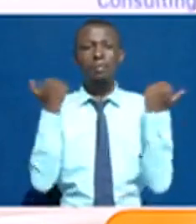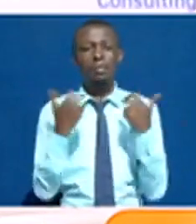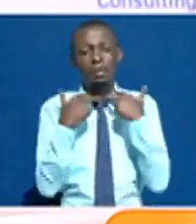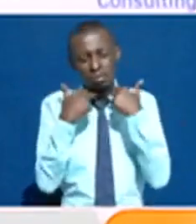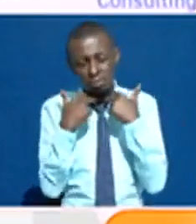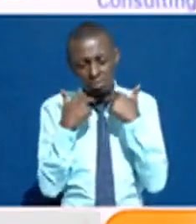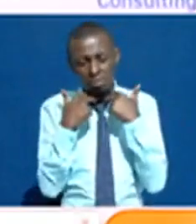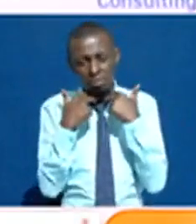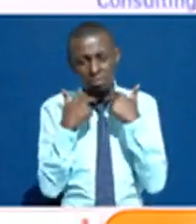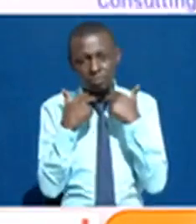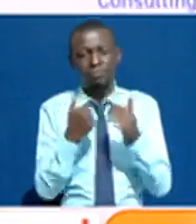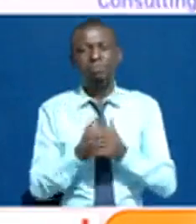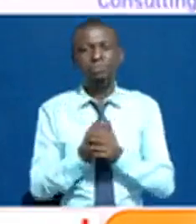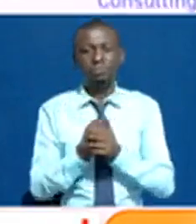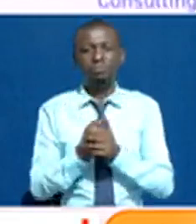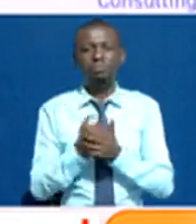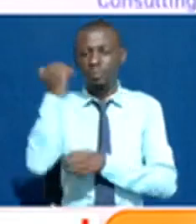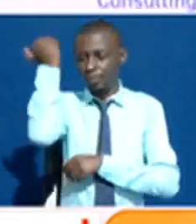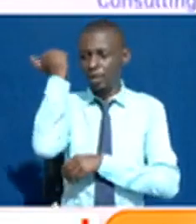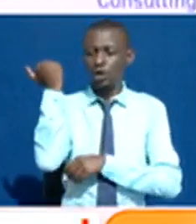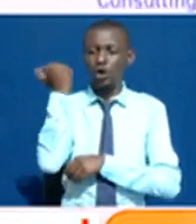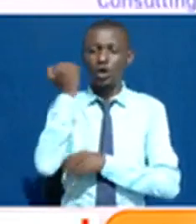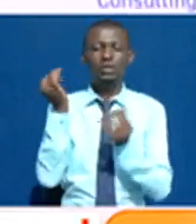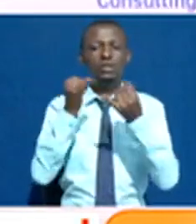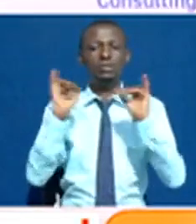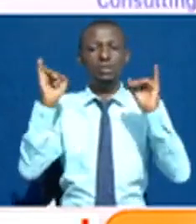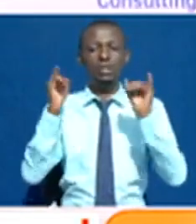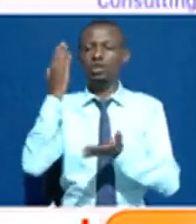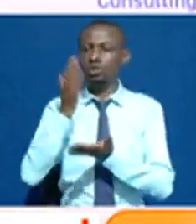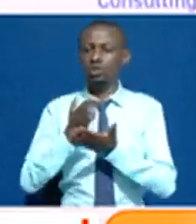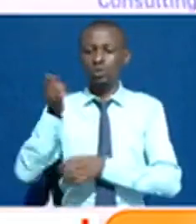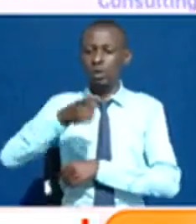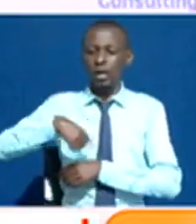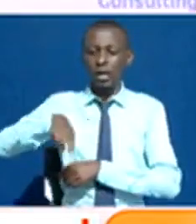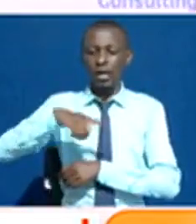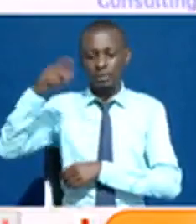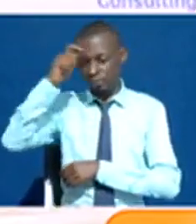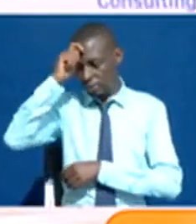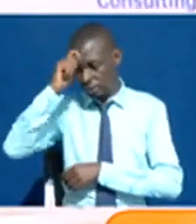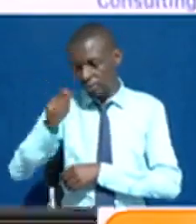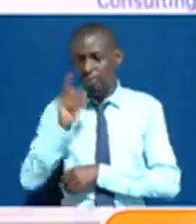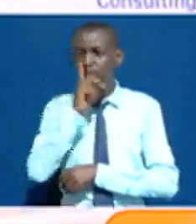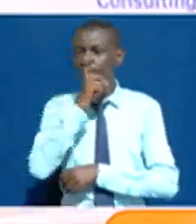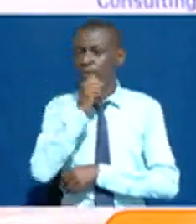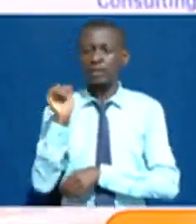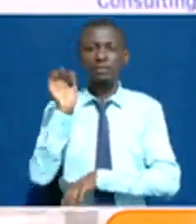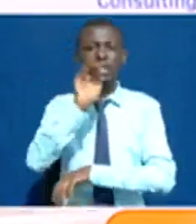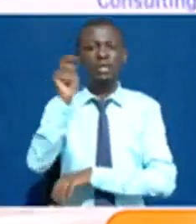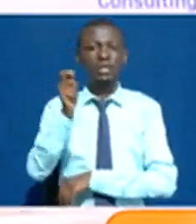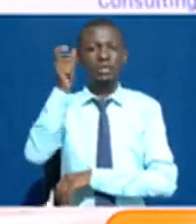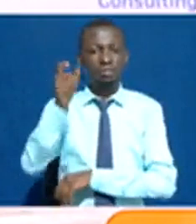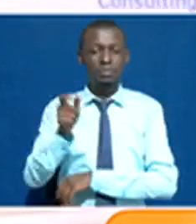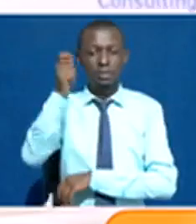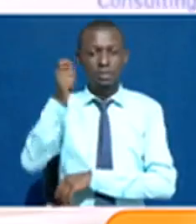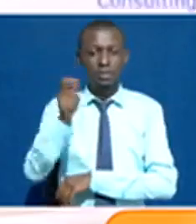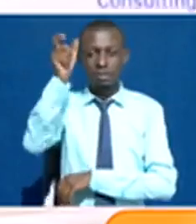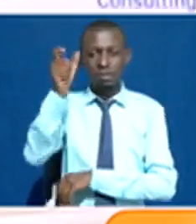Much as we respect the independence of the judiciary, I want to request our judges to